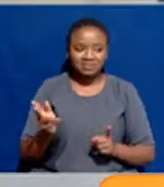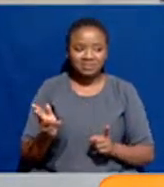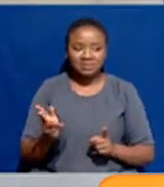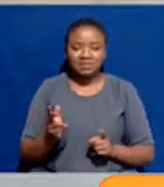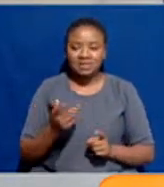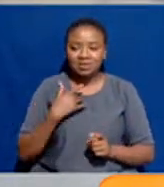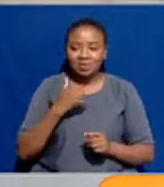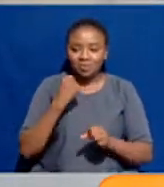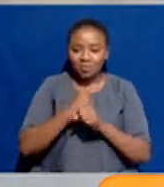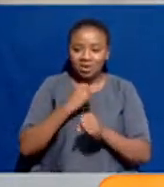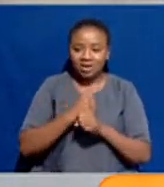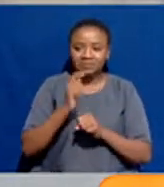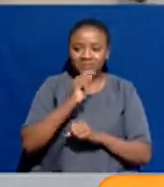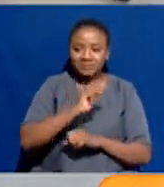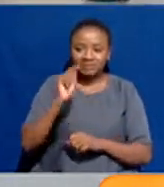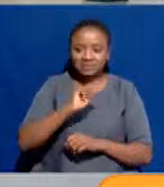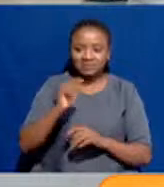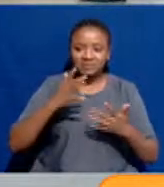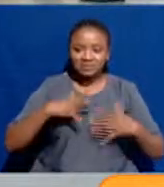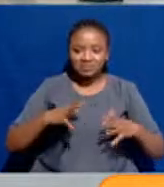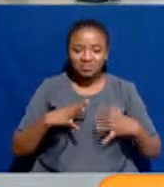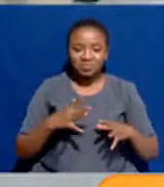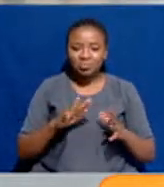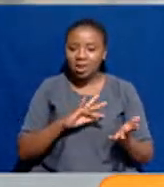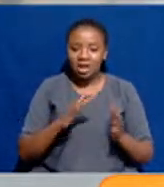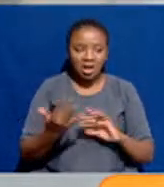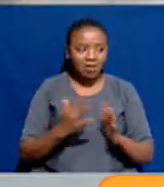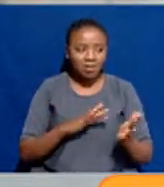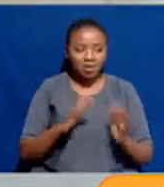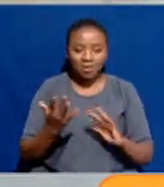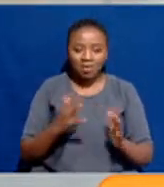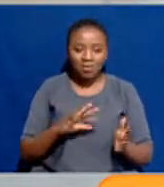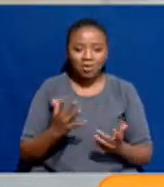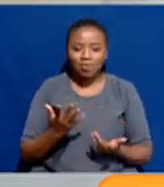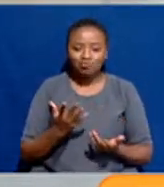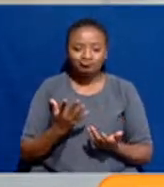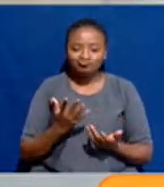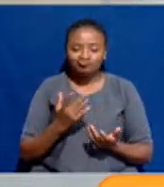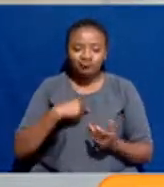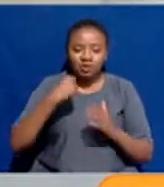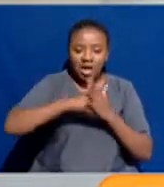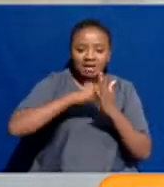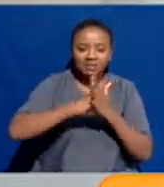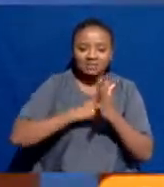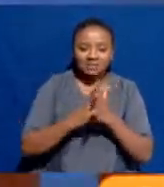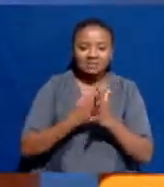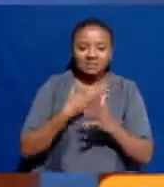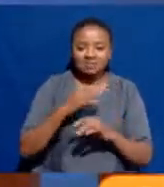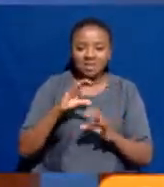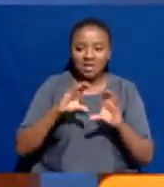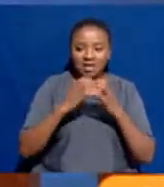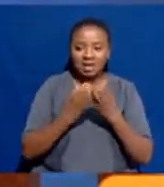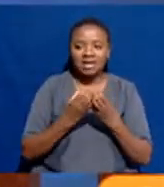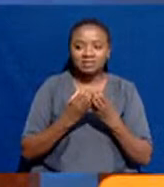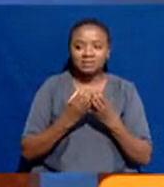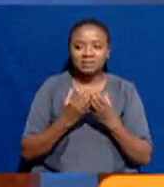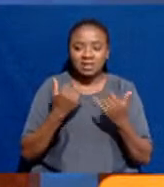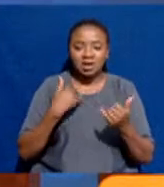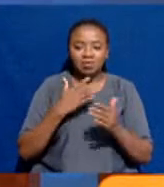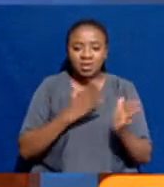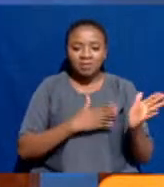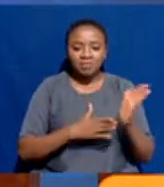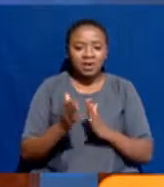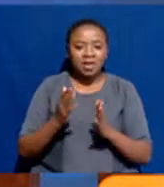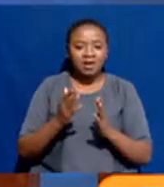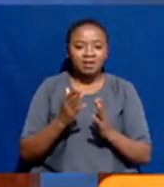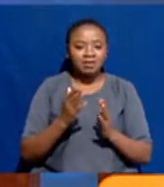on activism, and I'm going to teach. I know Part 5 is doing a masterclass. They're doing actually an activism manual. Uh-huh. So it's coming